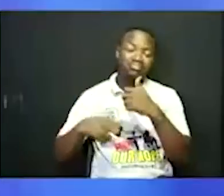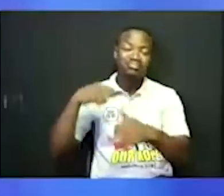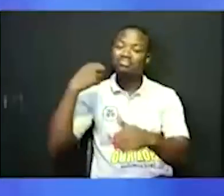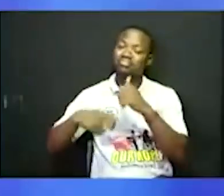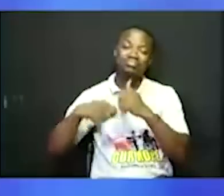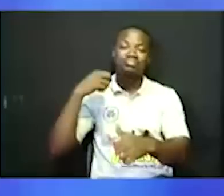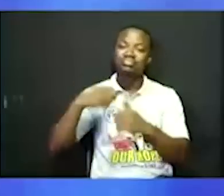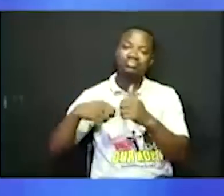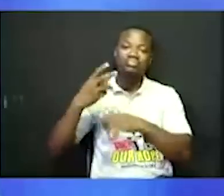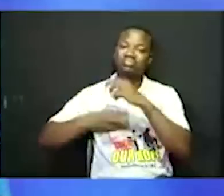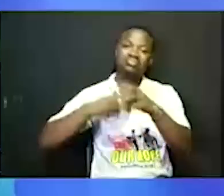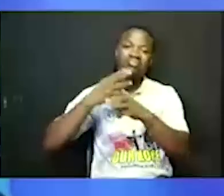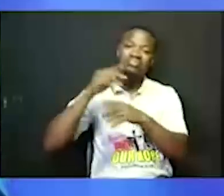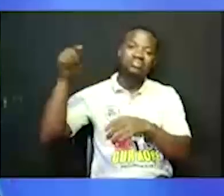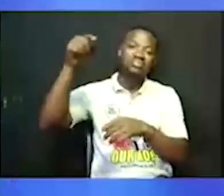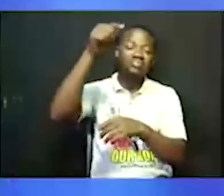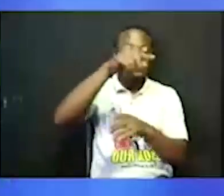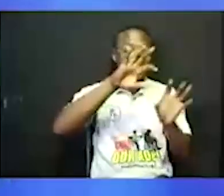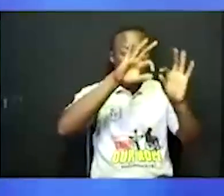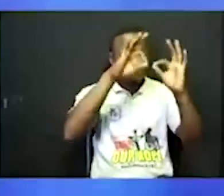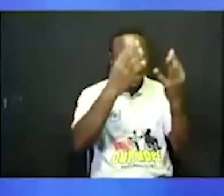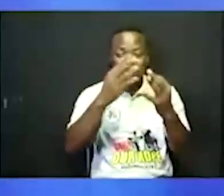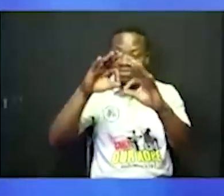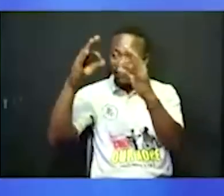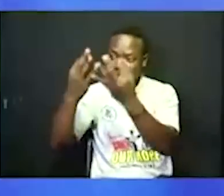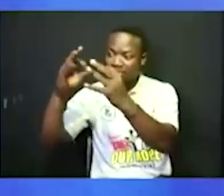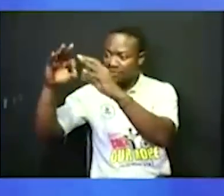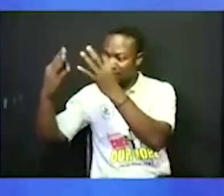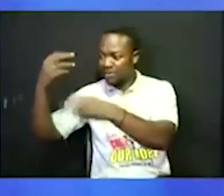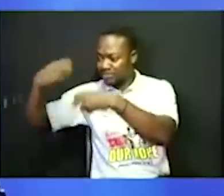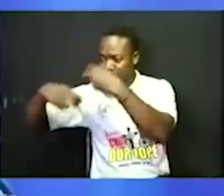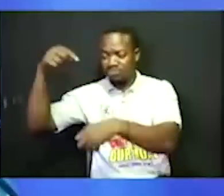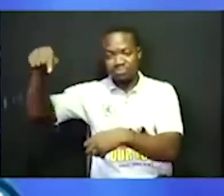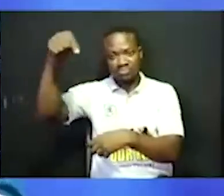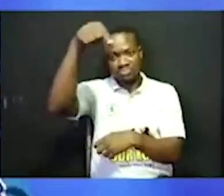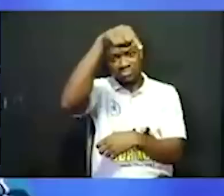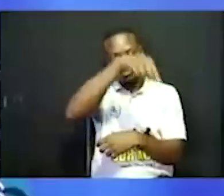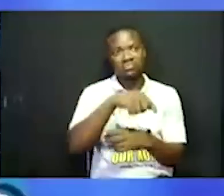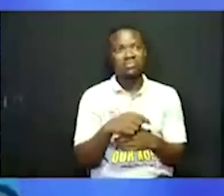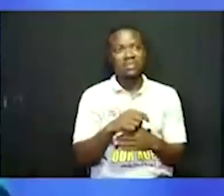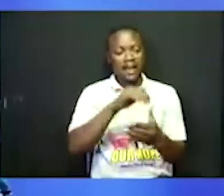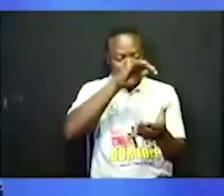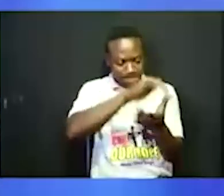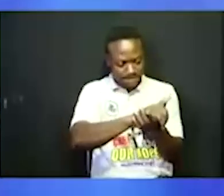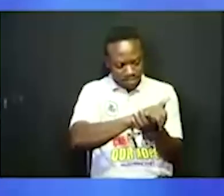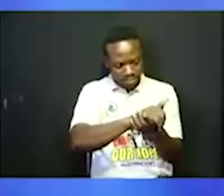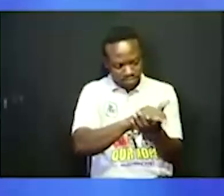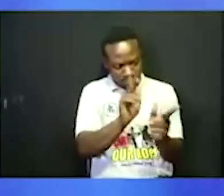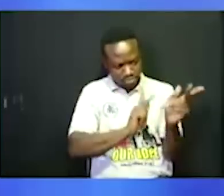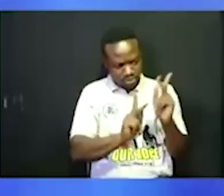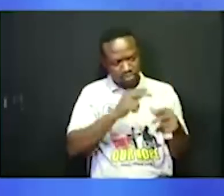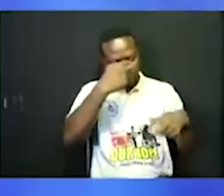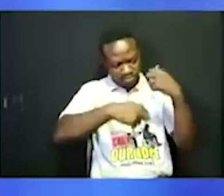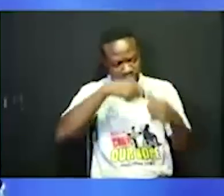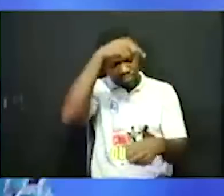Nsem pi. There are troubles in family. There are troubles in marital